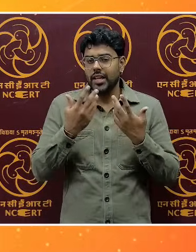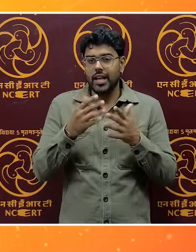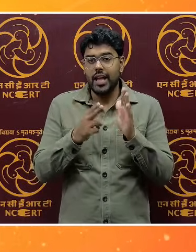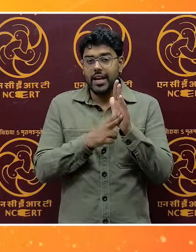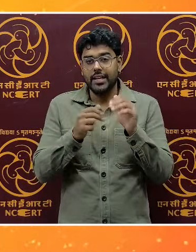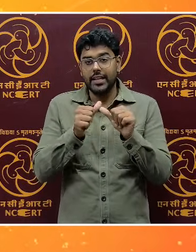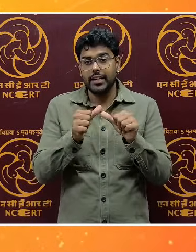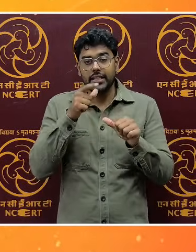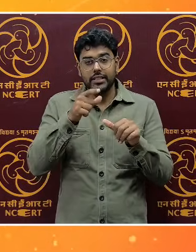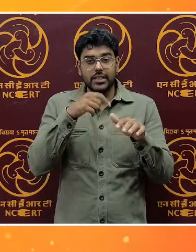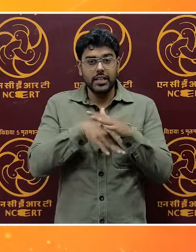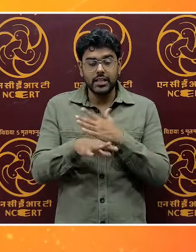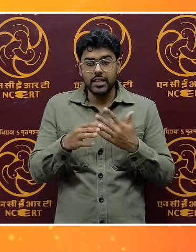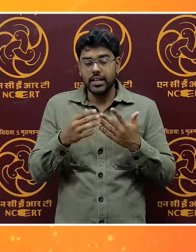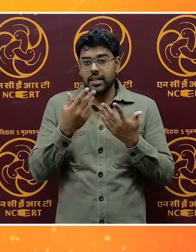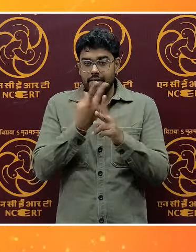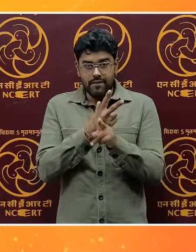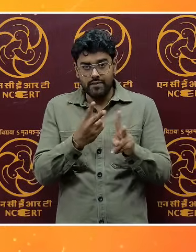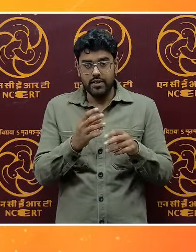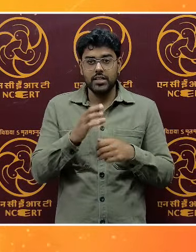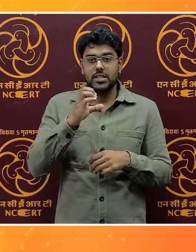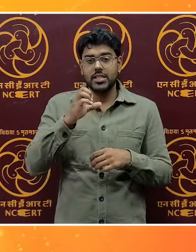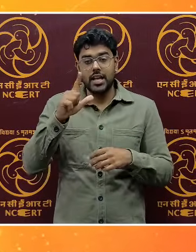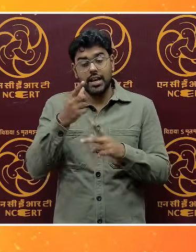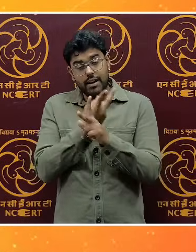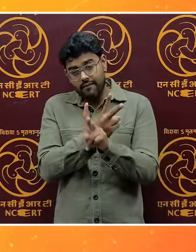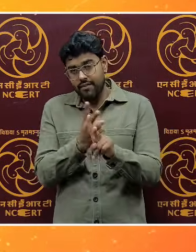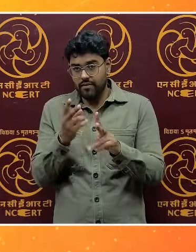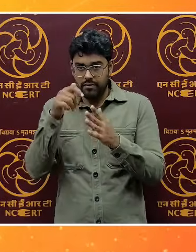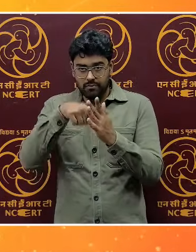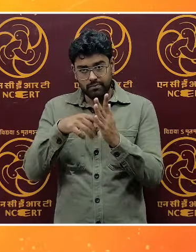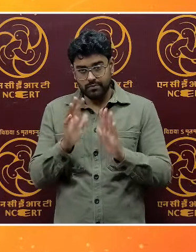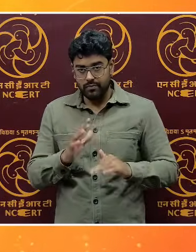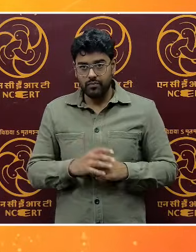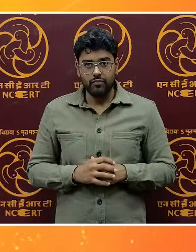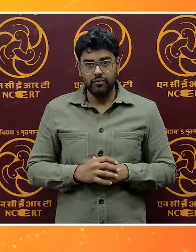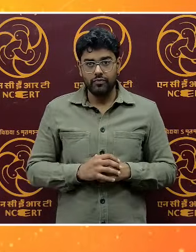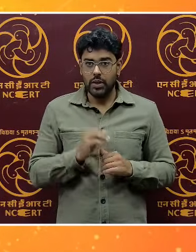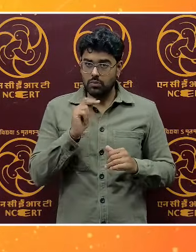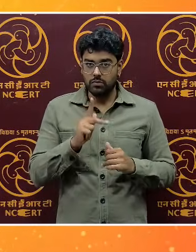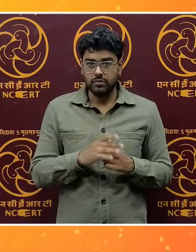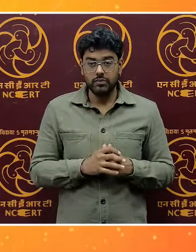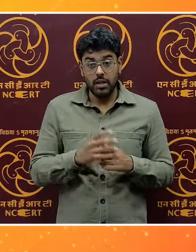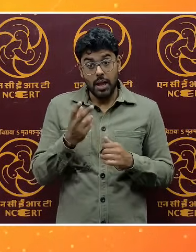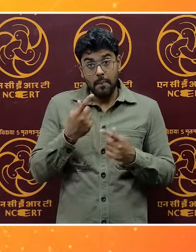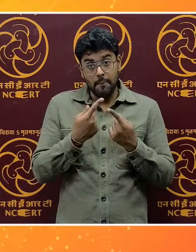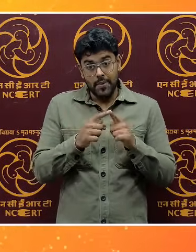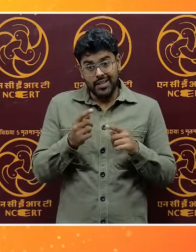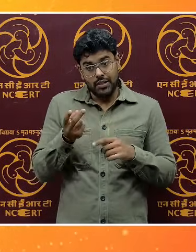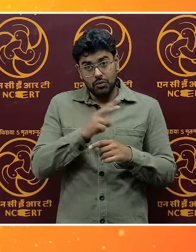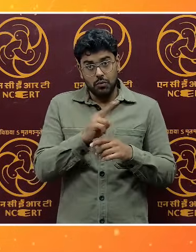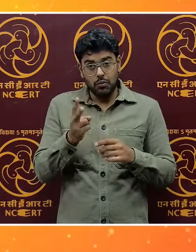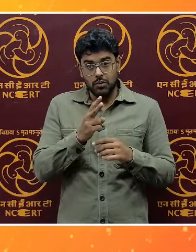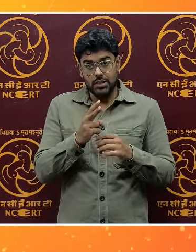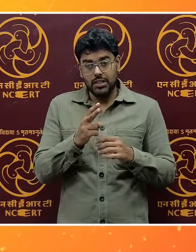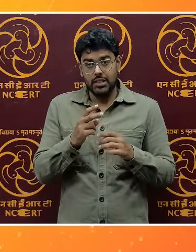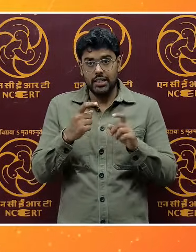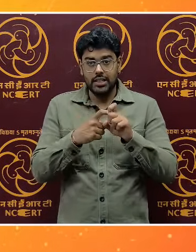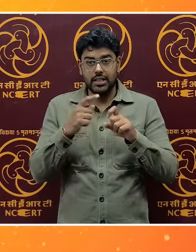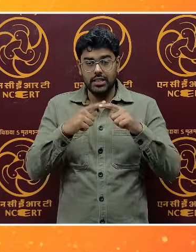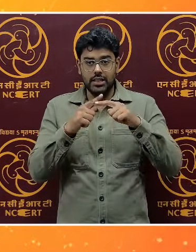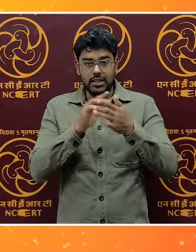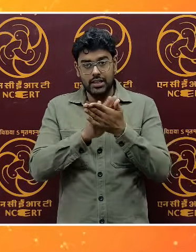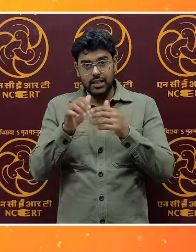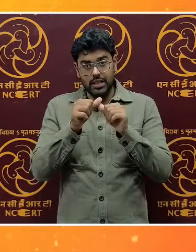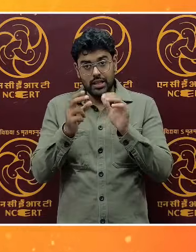has different properties, Cl has different properties, right? Both the properties are lethal. Yes.